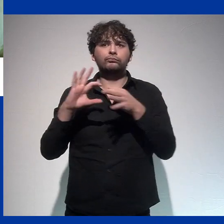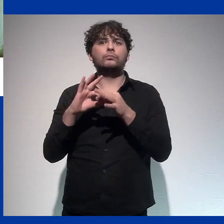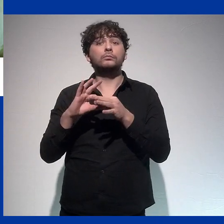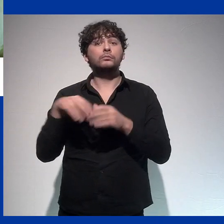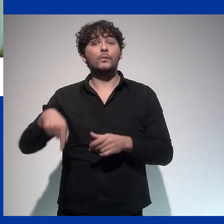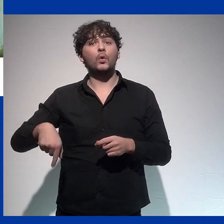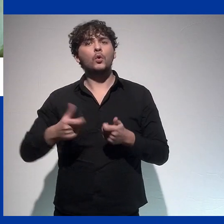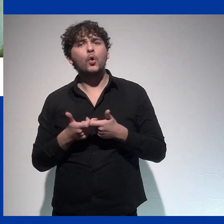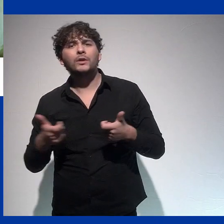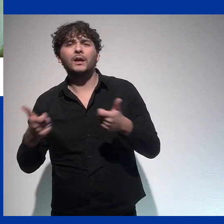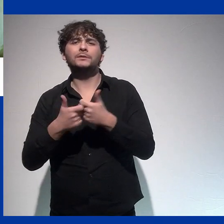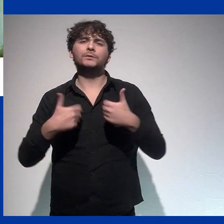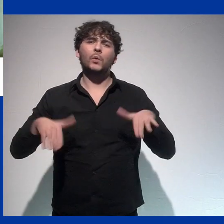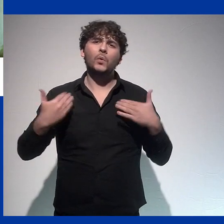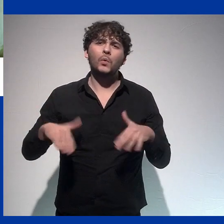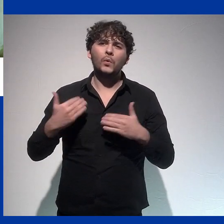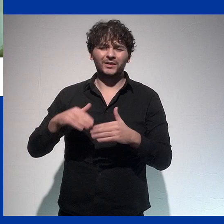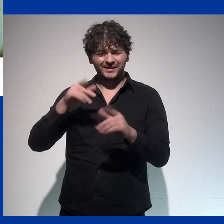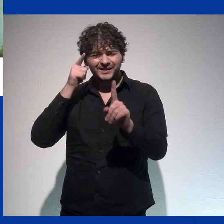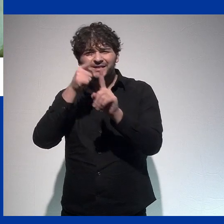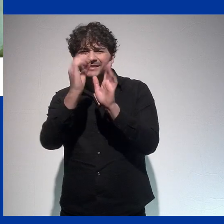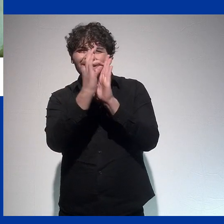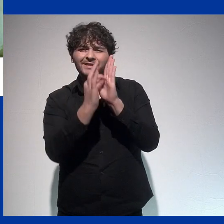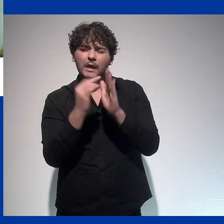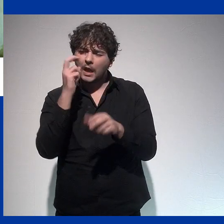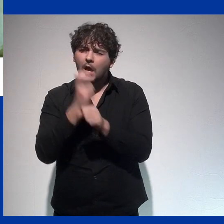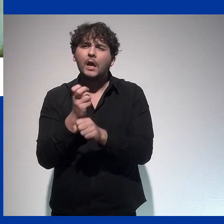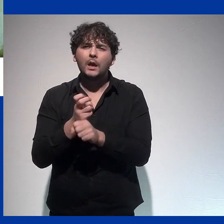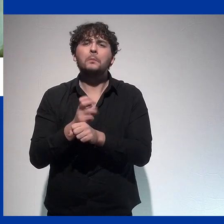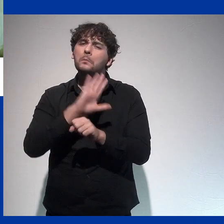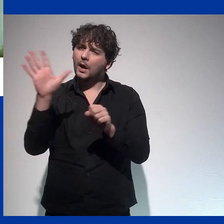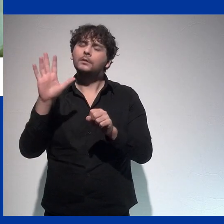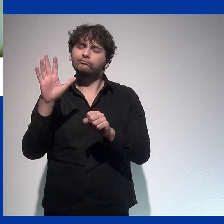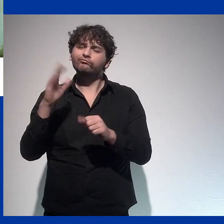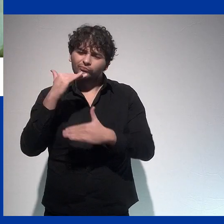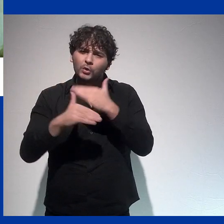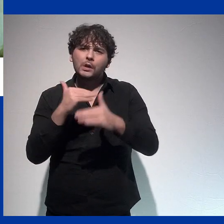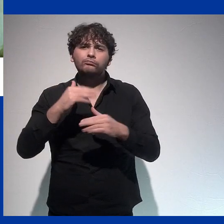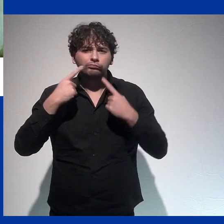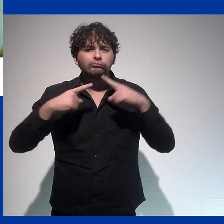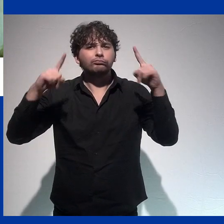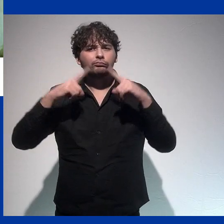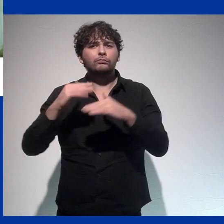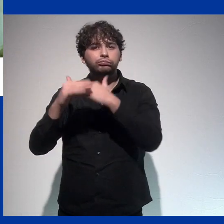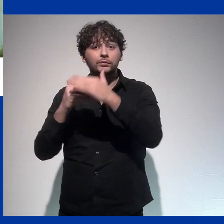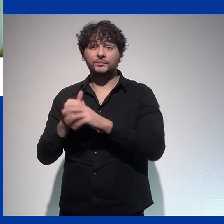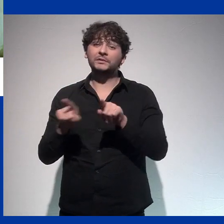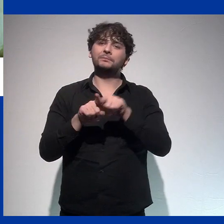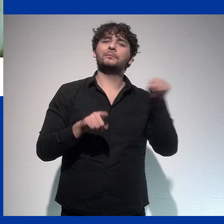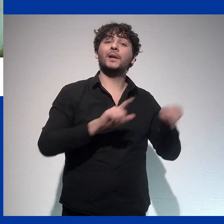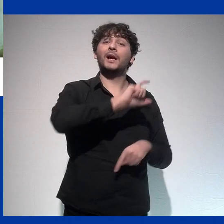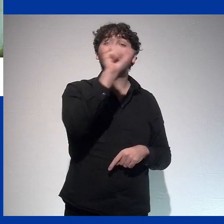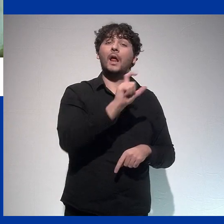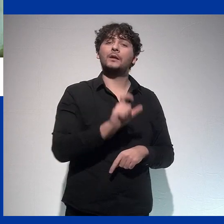a king-size delegation. We were 21, in addition to the Italian facilitators who joined